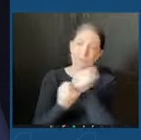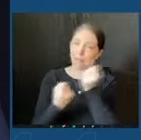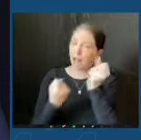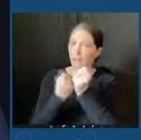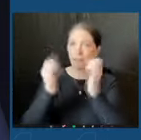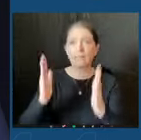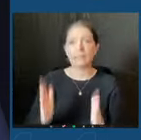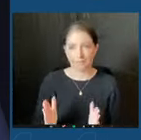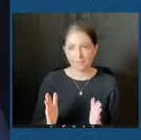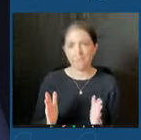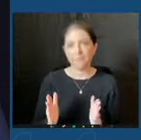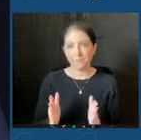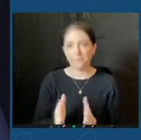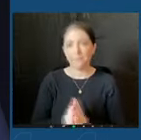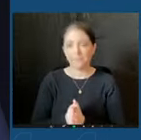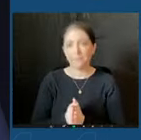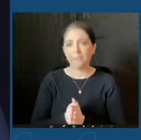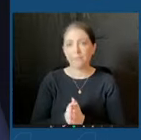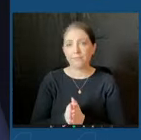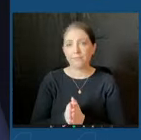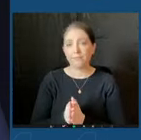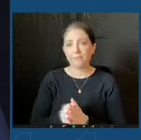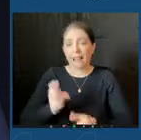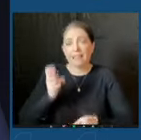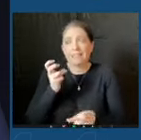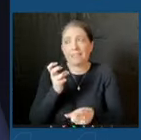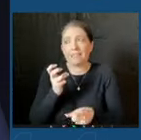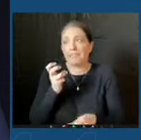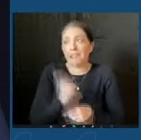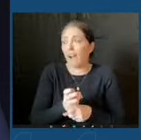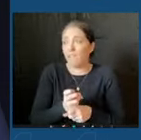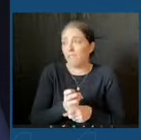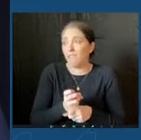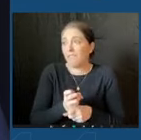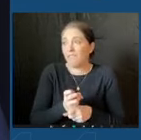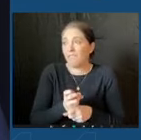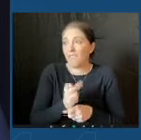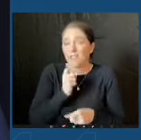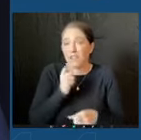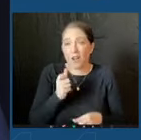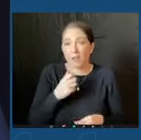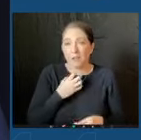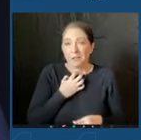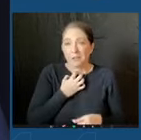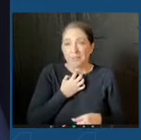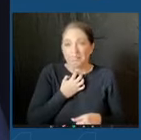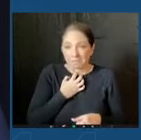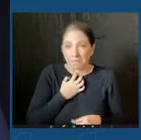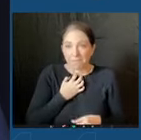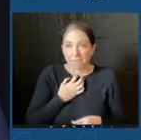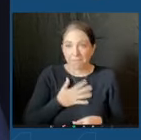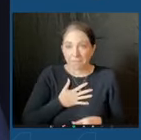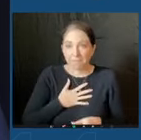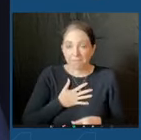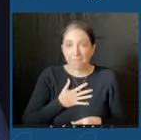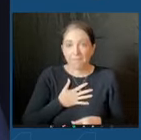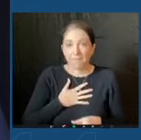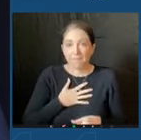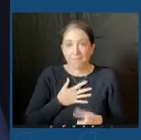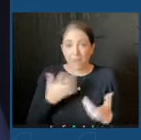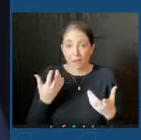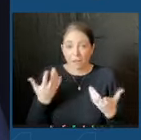It's very hard not to get choked up when you meet with people who have lost their loved